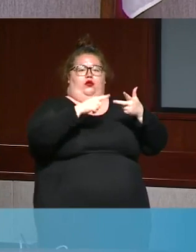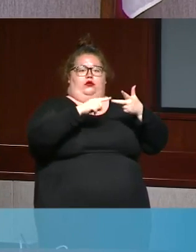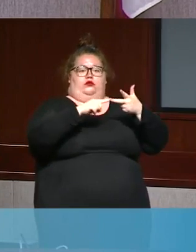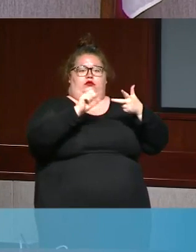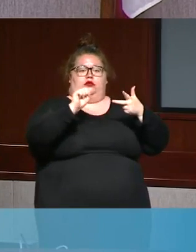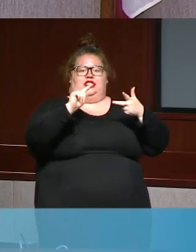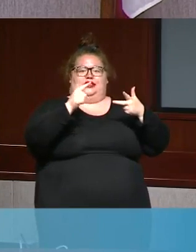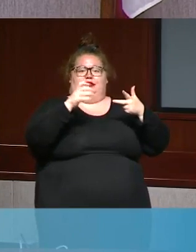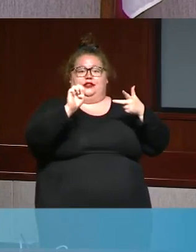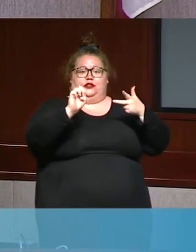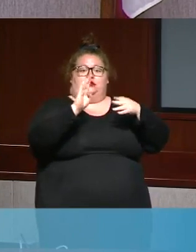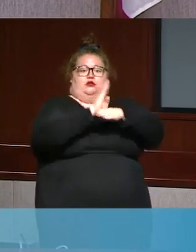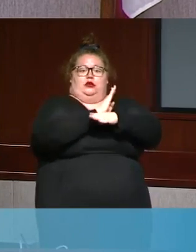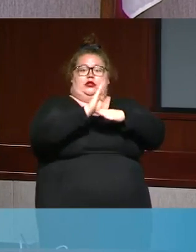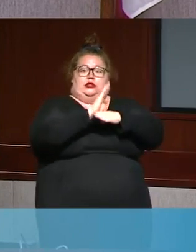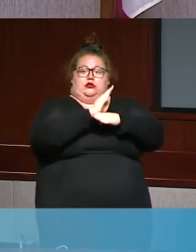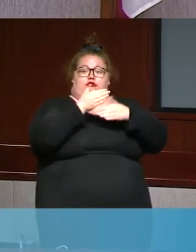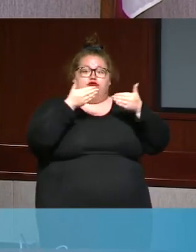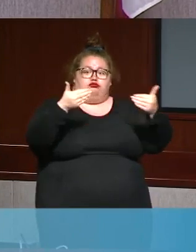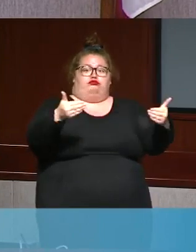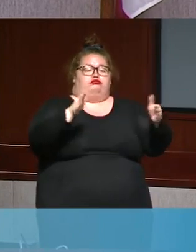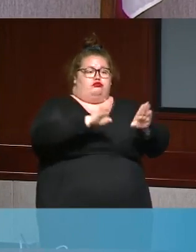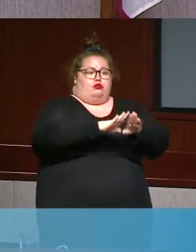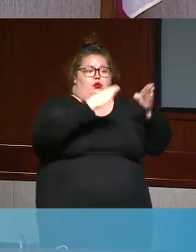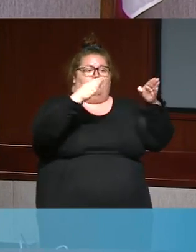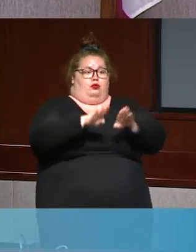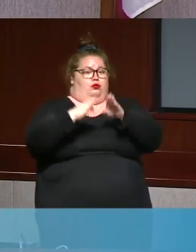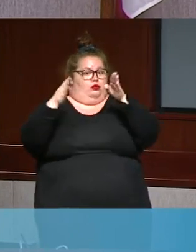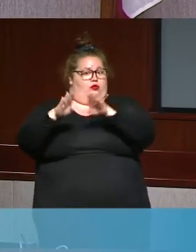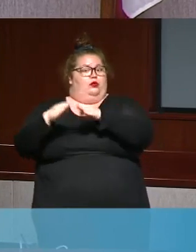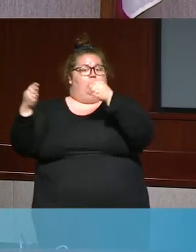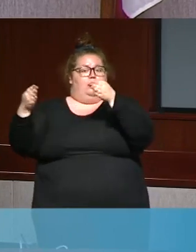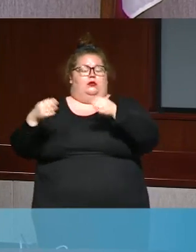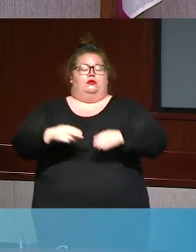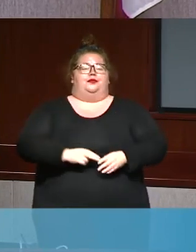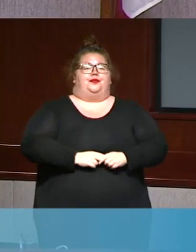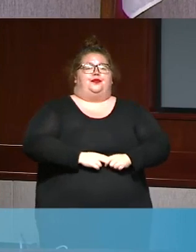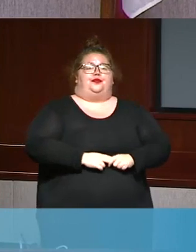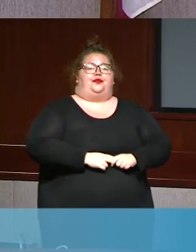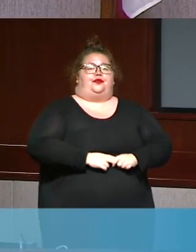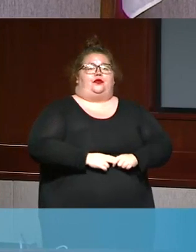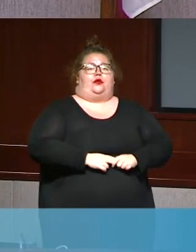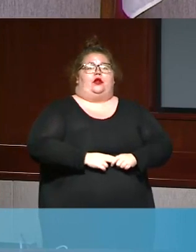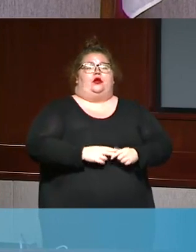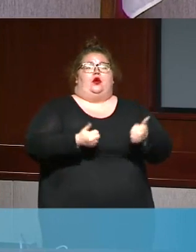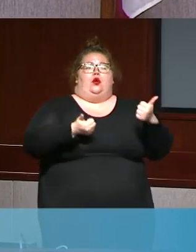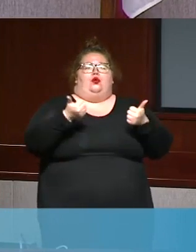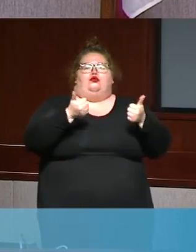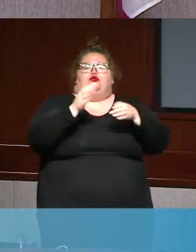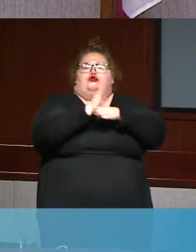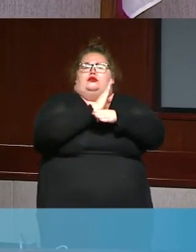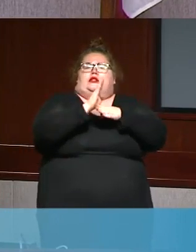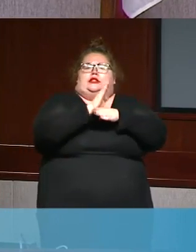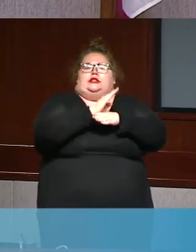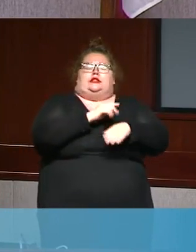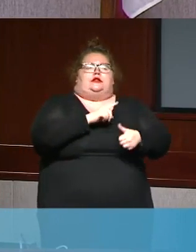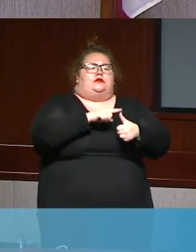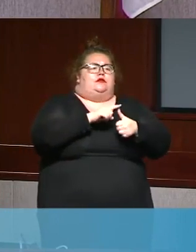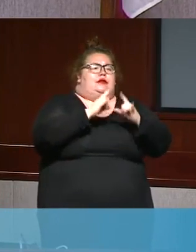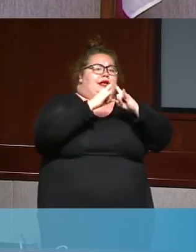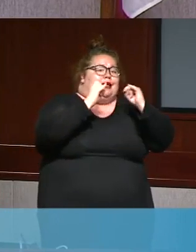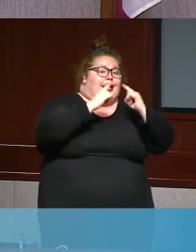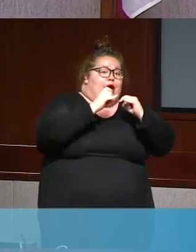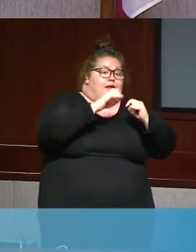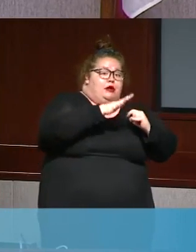allow those businesses to begin reopening. Those businesses are as follows. These are campgrounds, RV